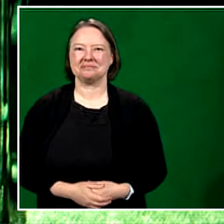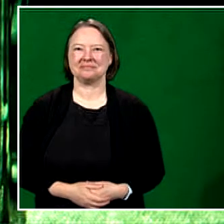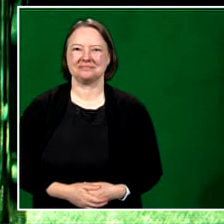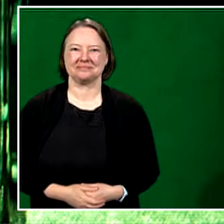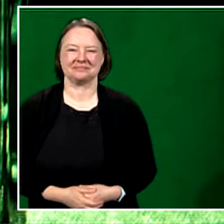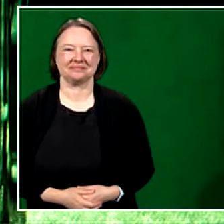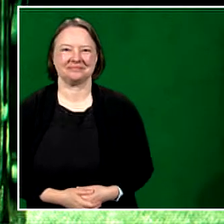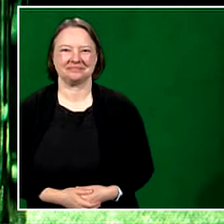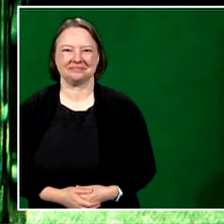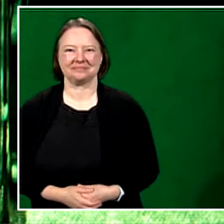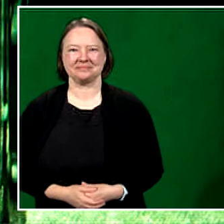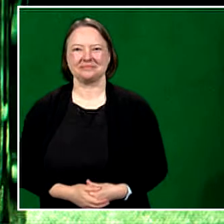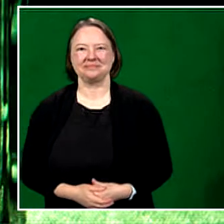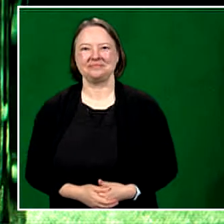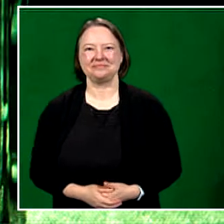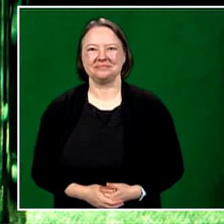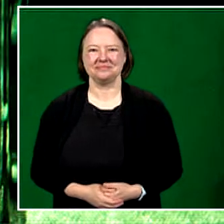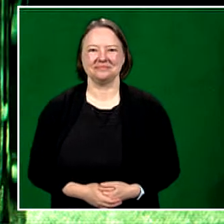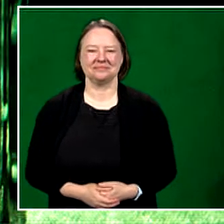Thanks.